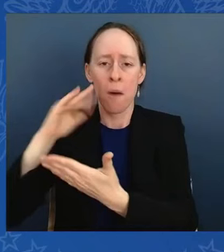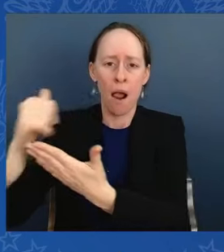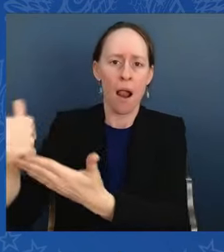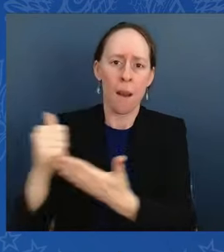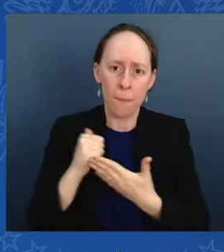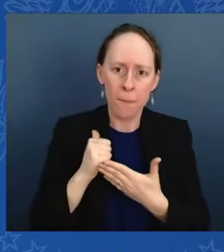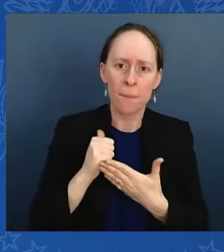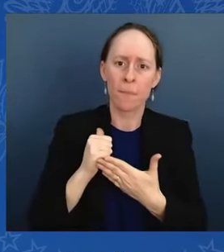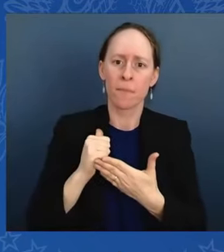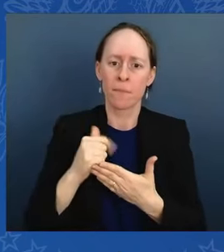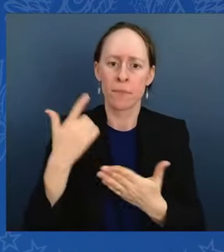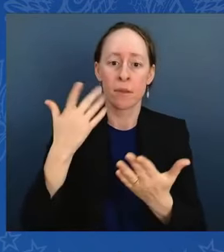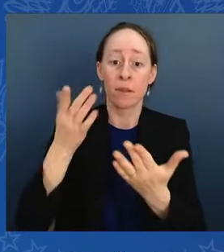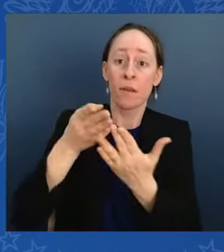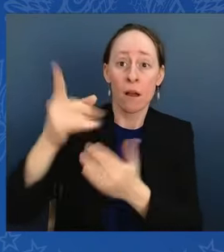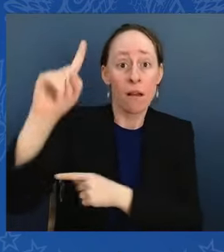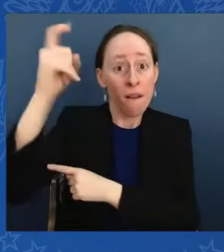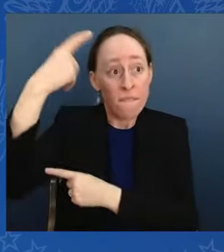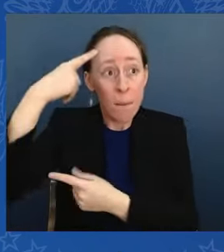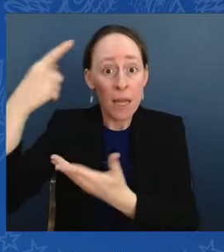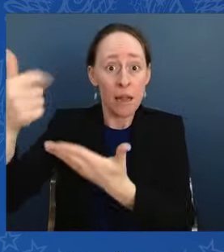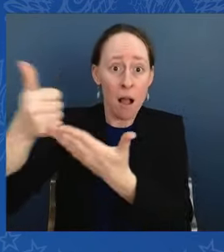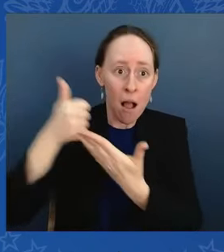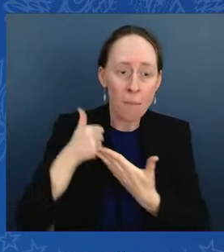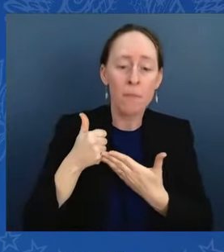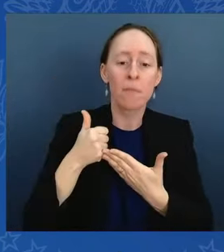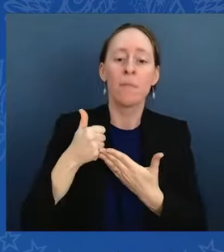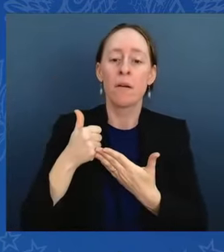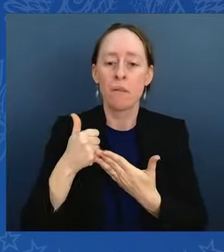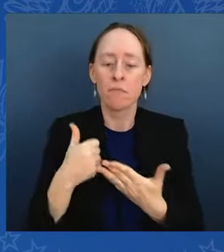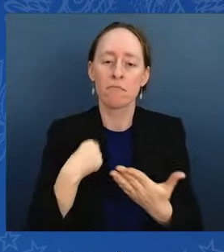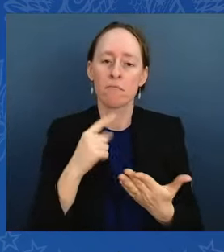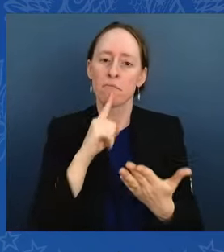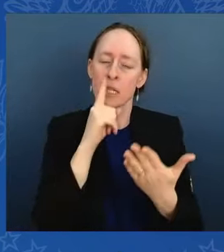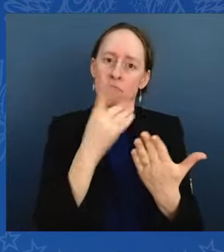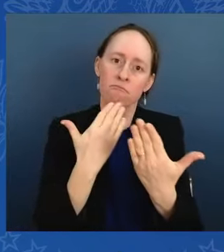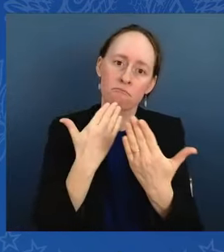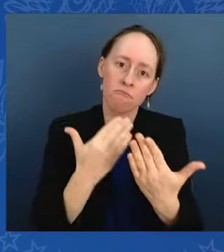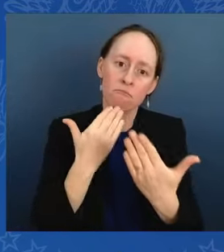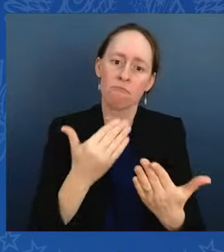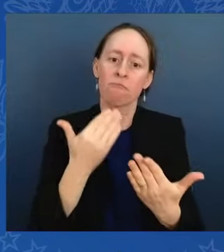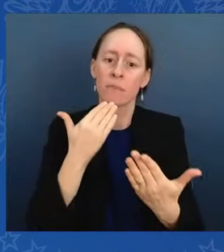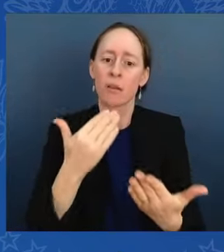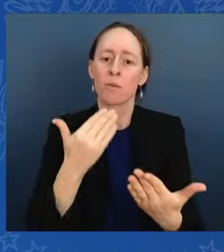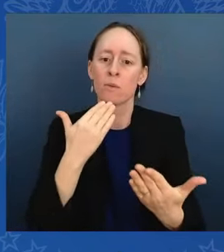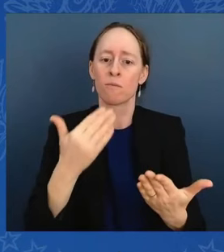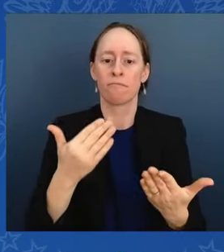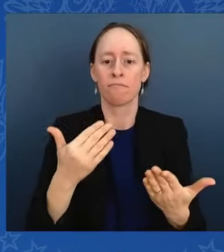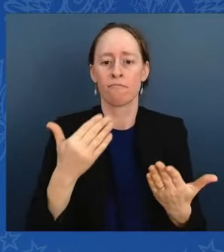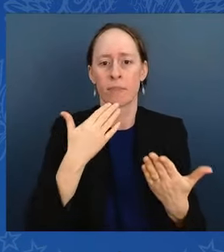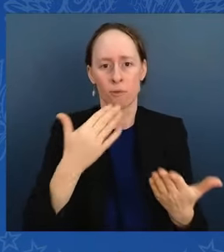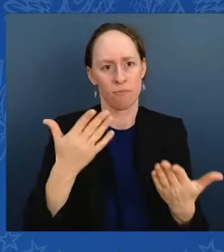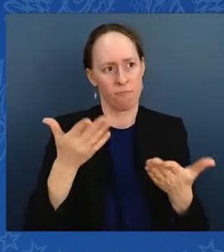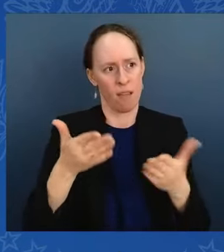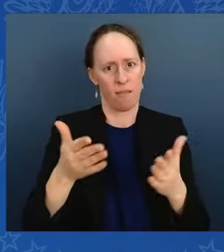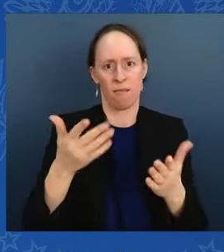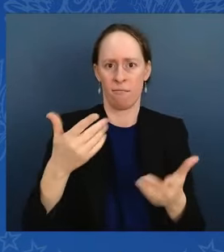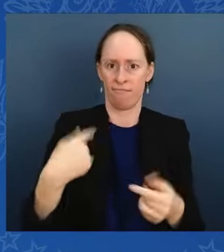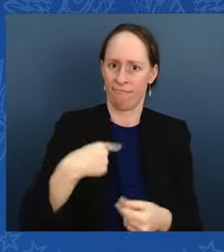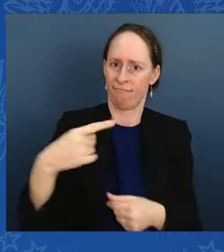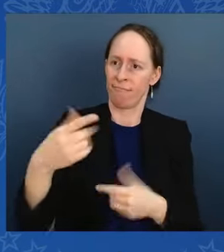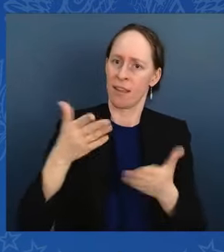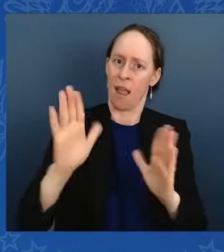And we so much appreciate that. And I appreciate y'all allowing me to speak. And through